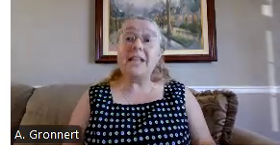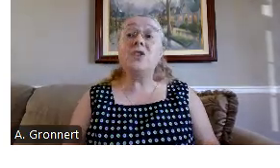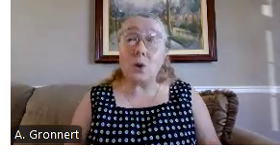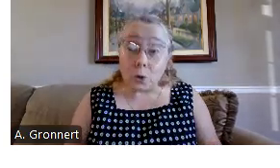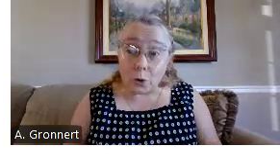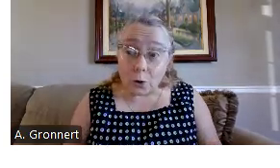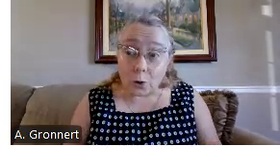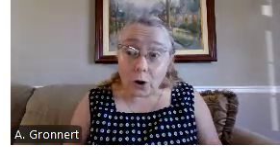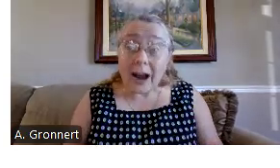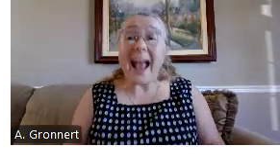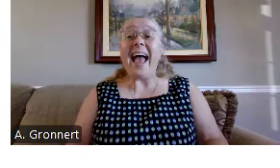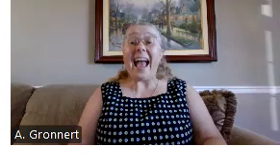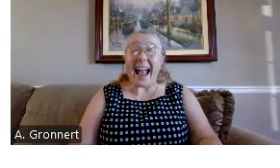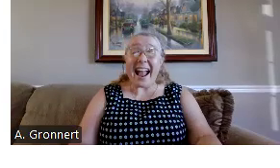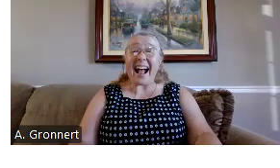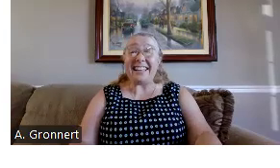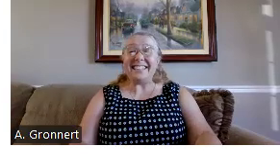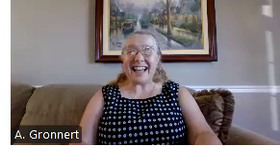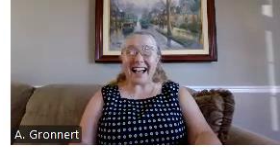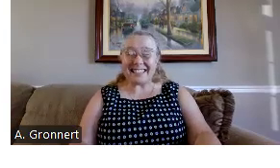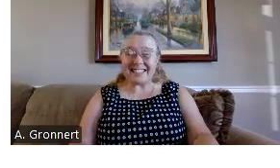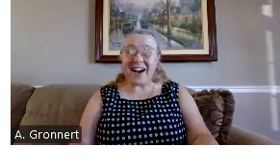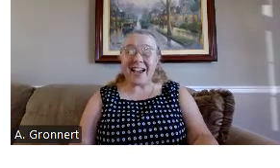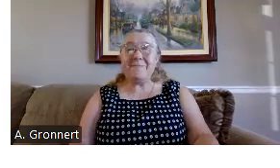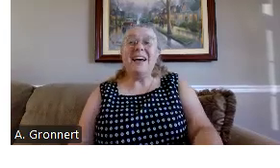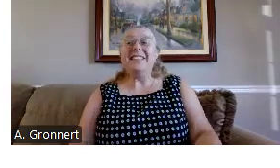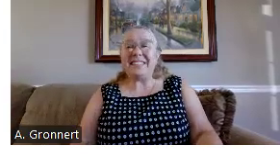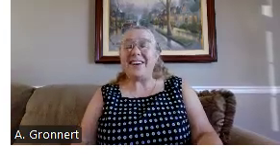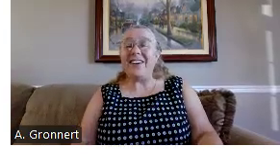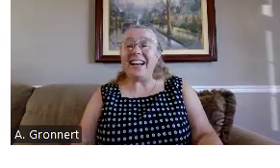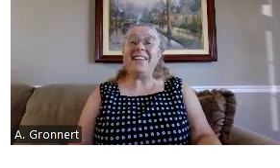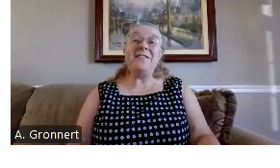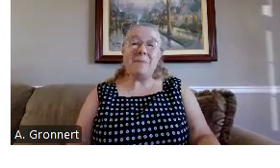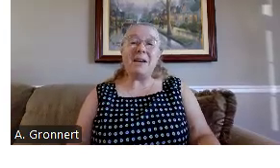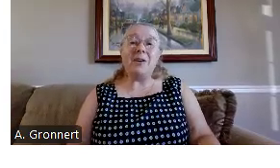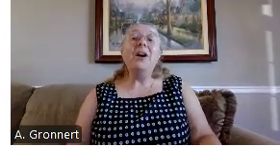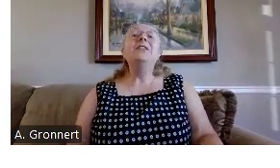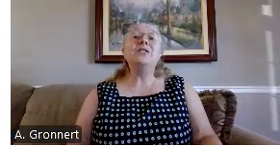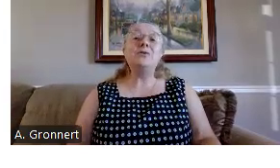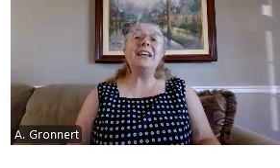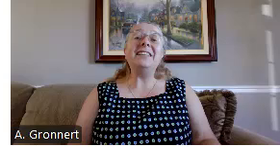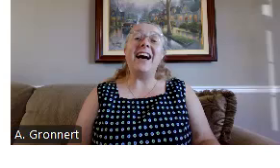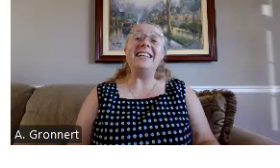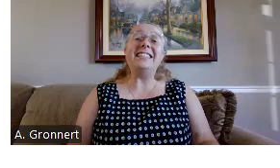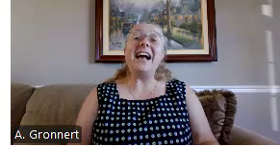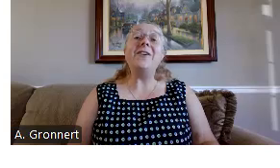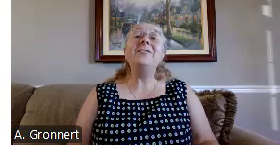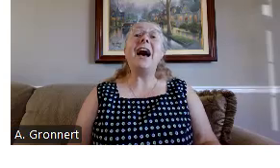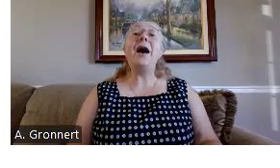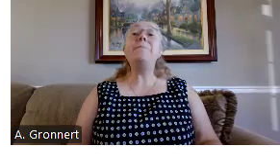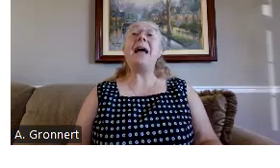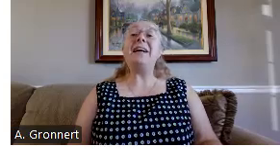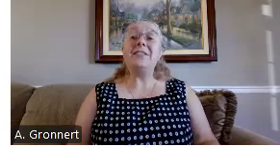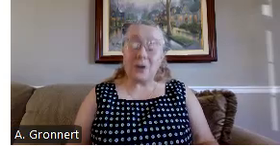R is R. And last time, start in the middle, straight line